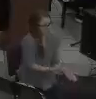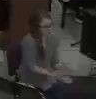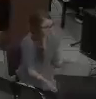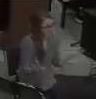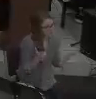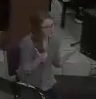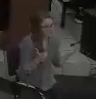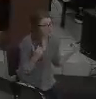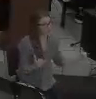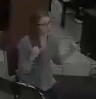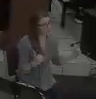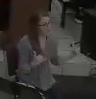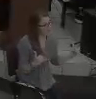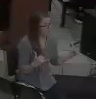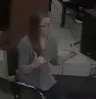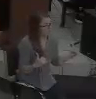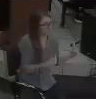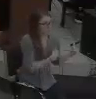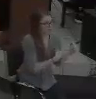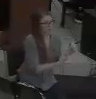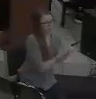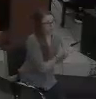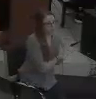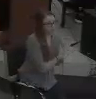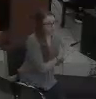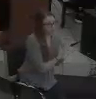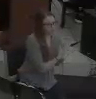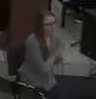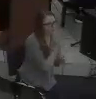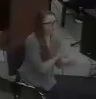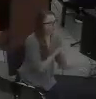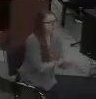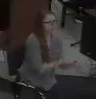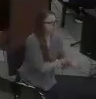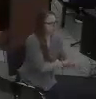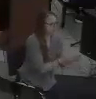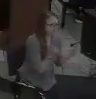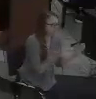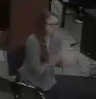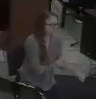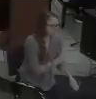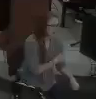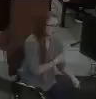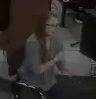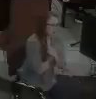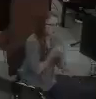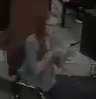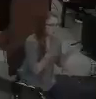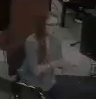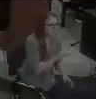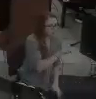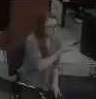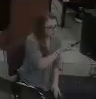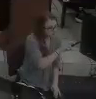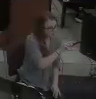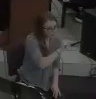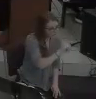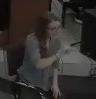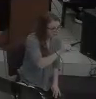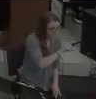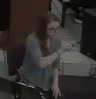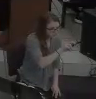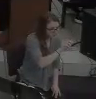And so today we have one who supports the church in so many powerful and loving ways. Dre, if you could come forward at